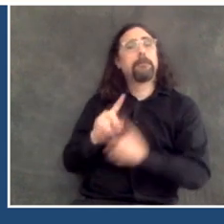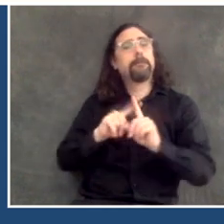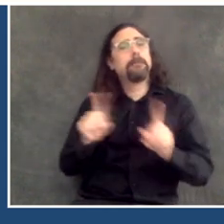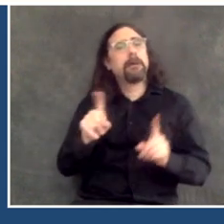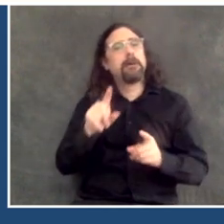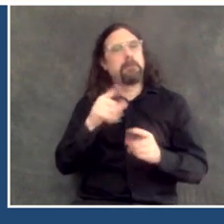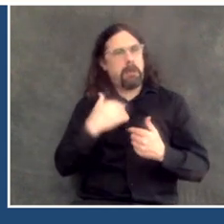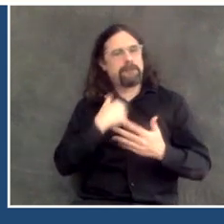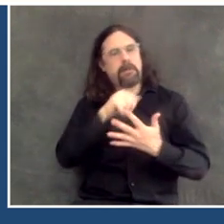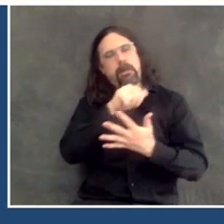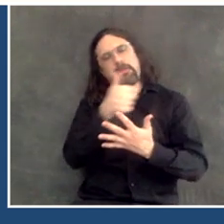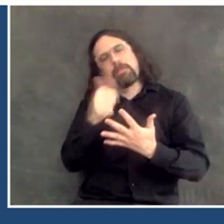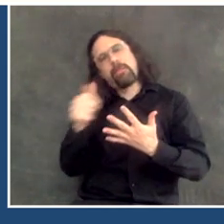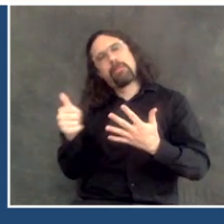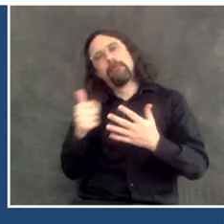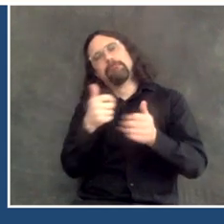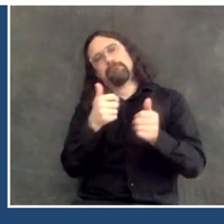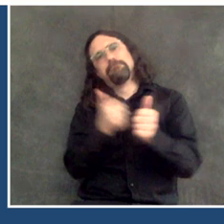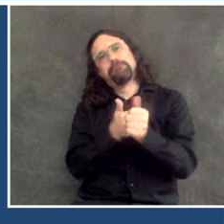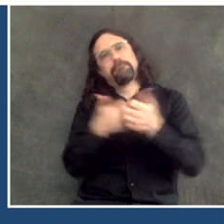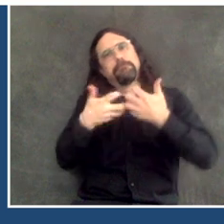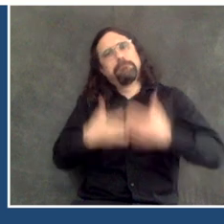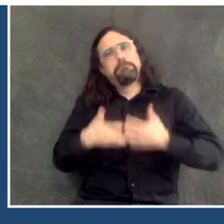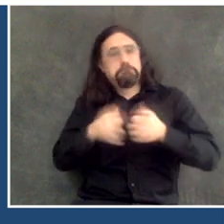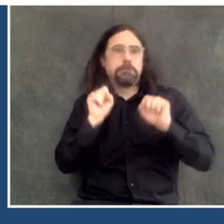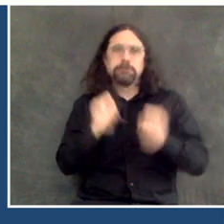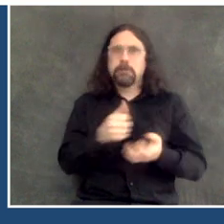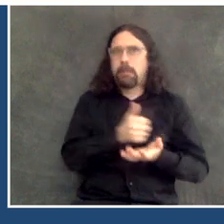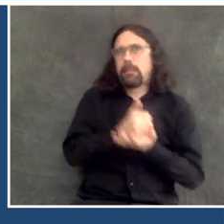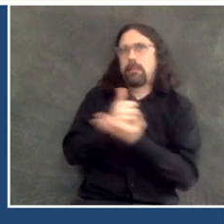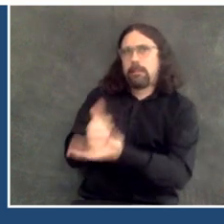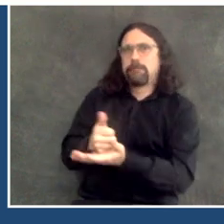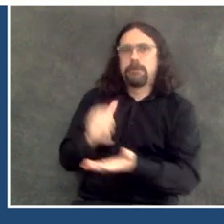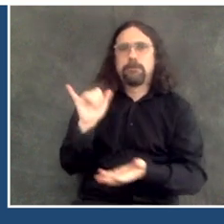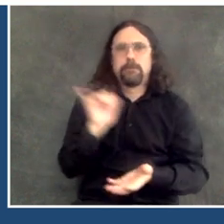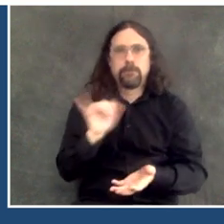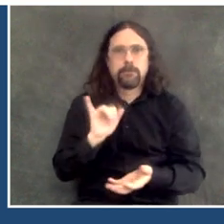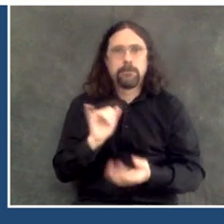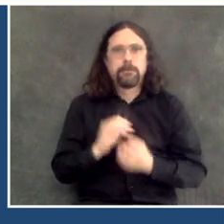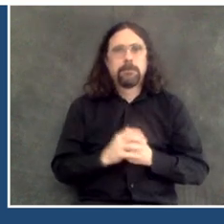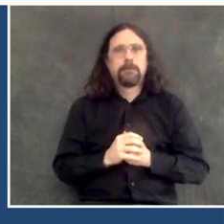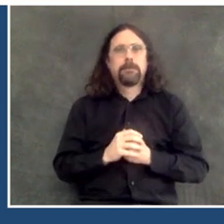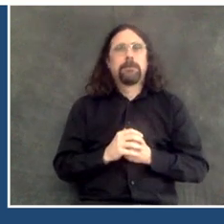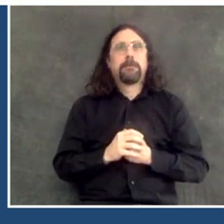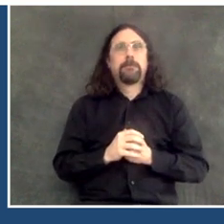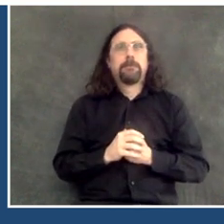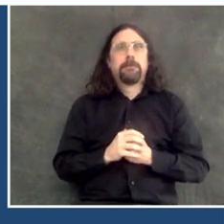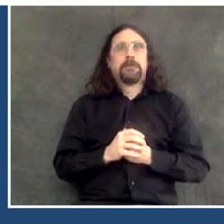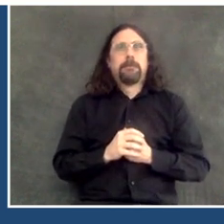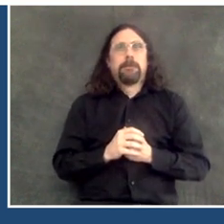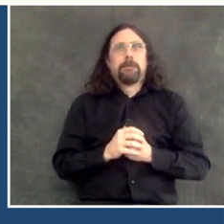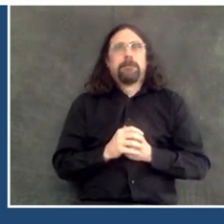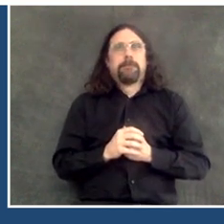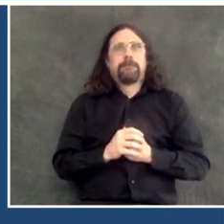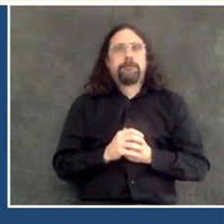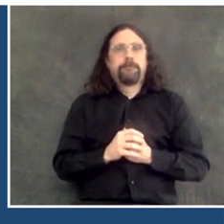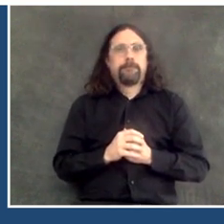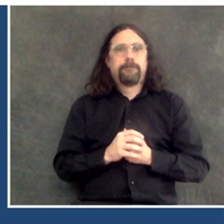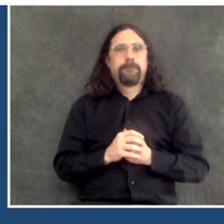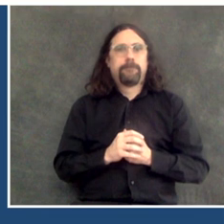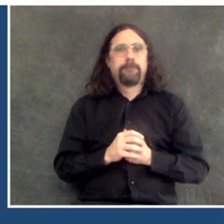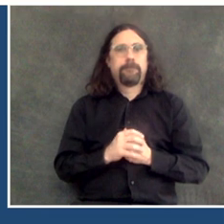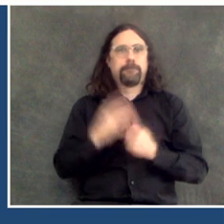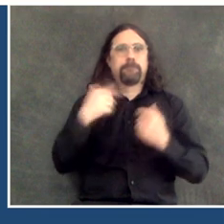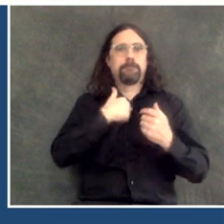se, but they are still a very valuable piece of the equation. We've secured 1,780 of these